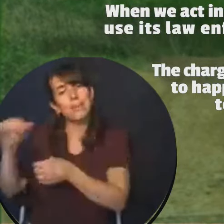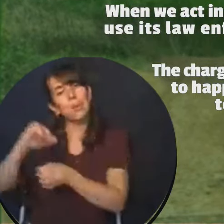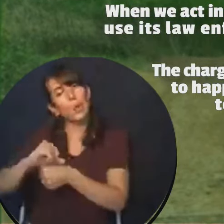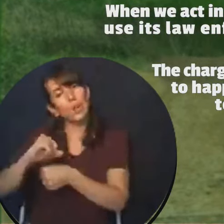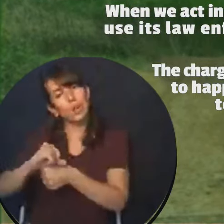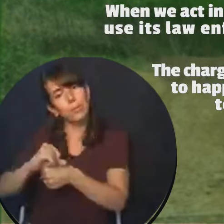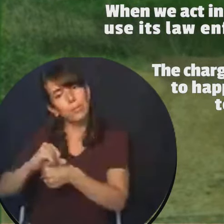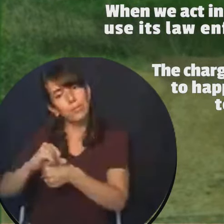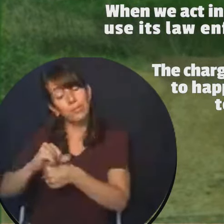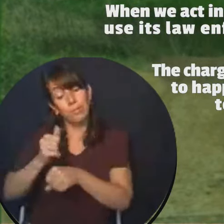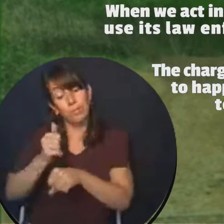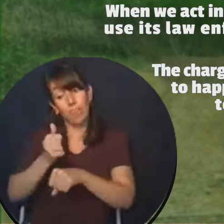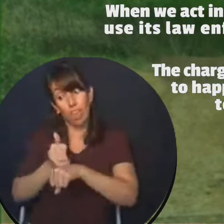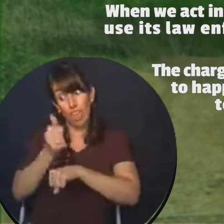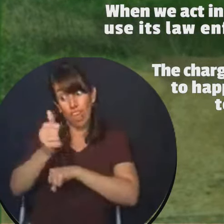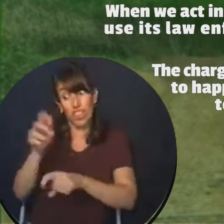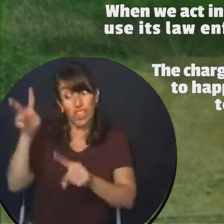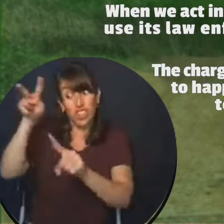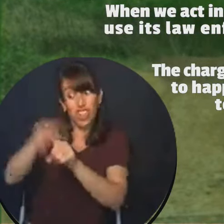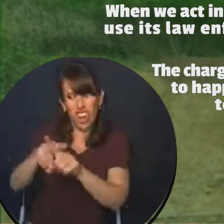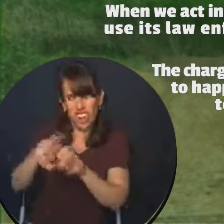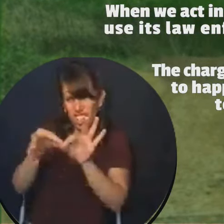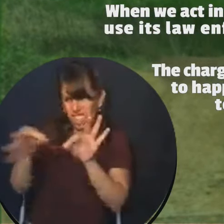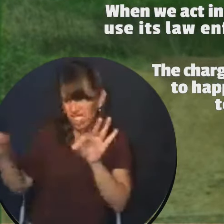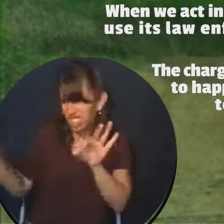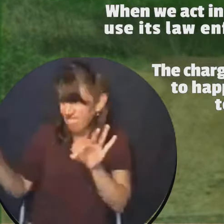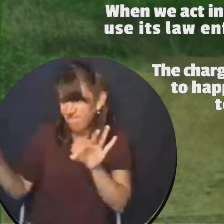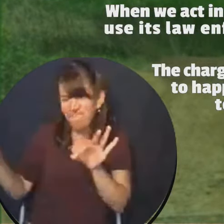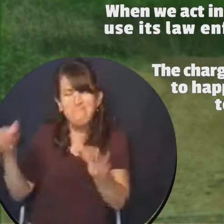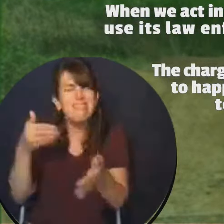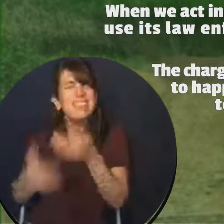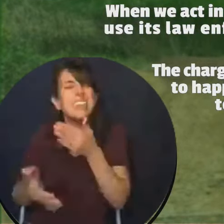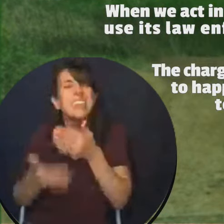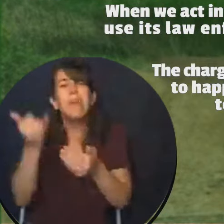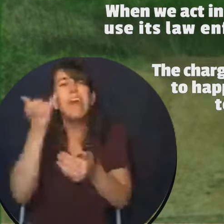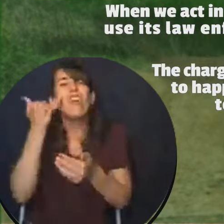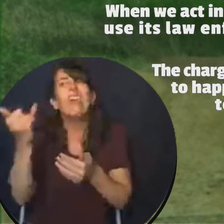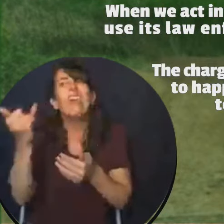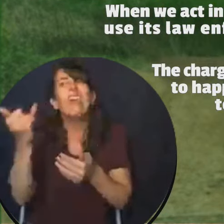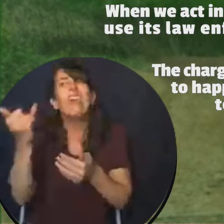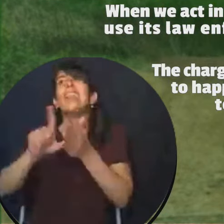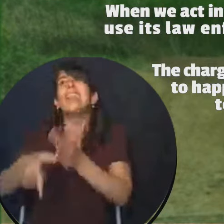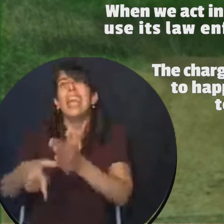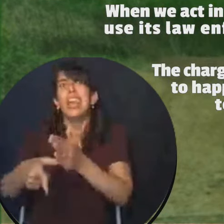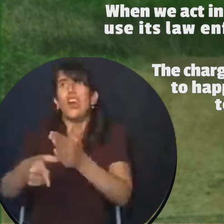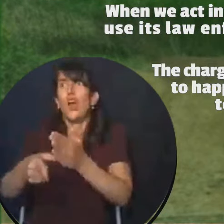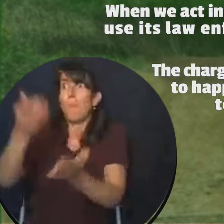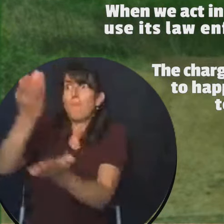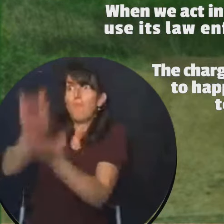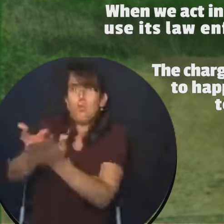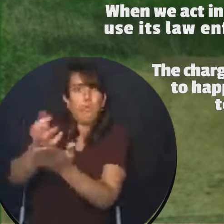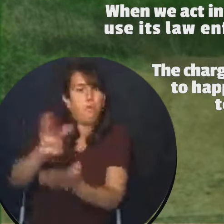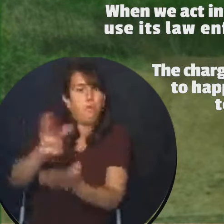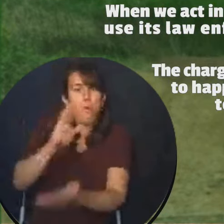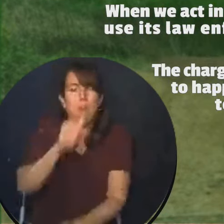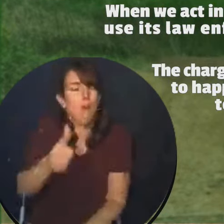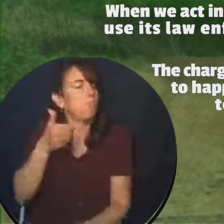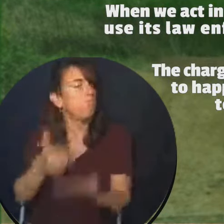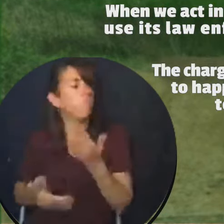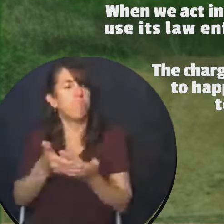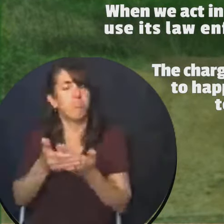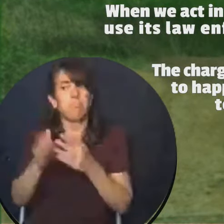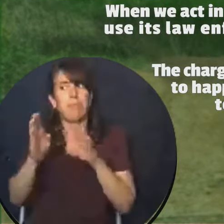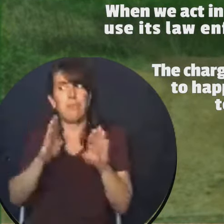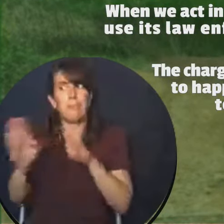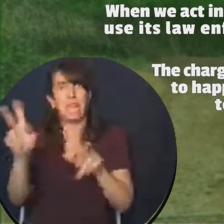that are levied against people don't need to stick, and the prosecutions don't even need to happen for behavior to be impacted,